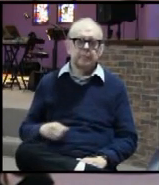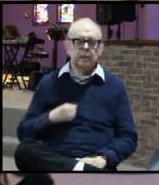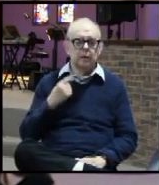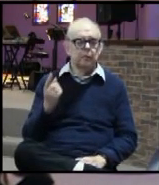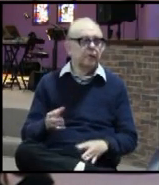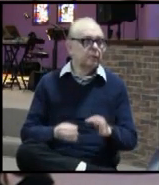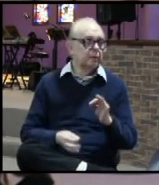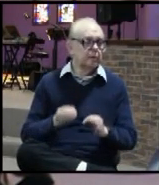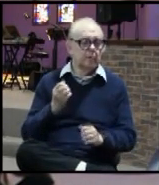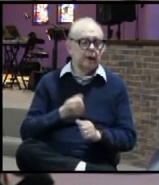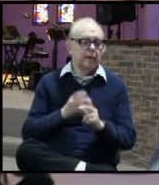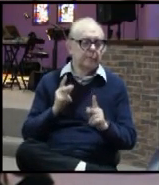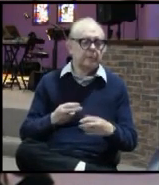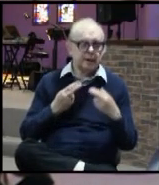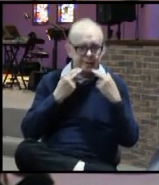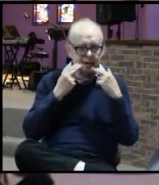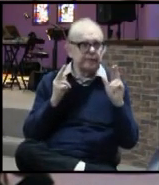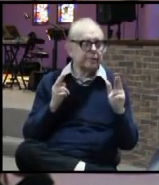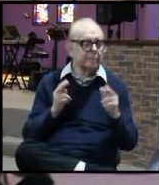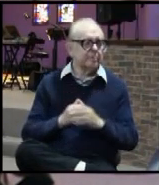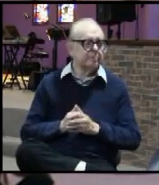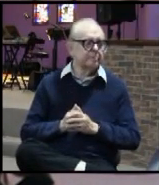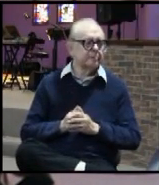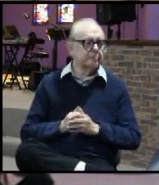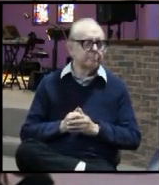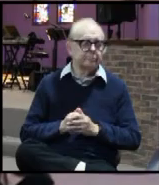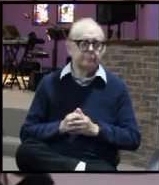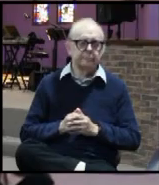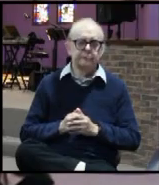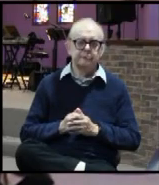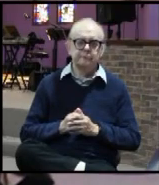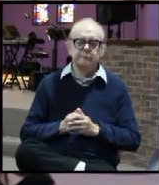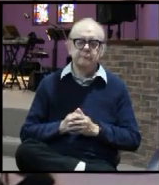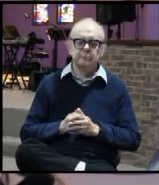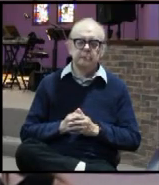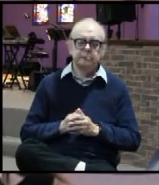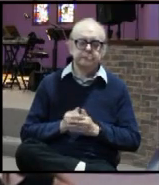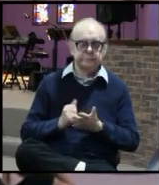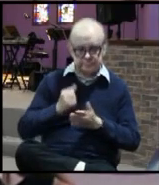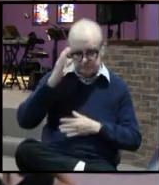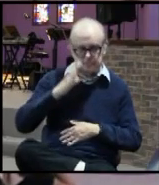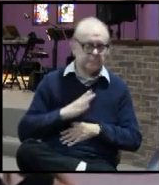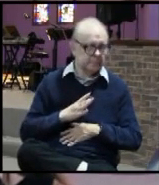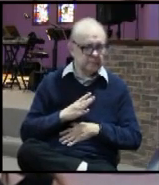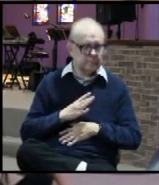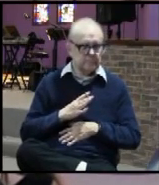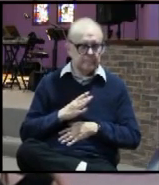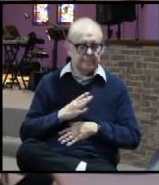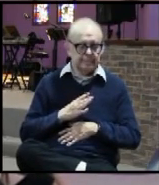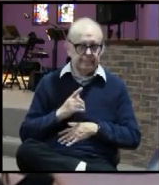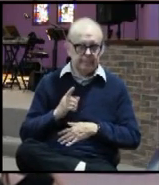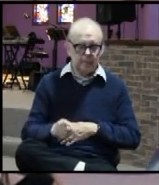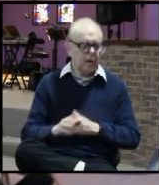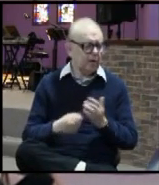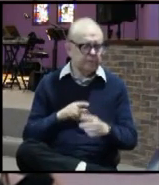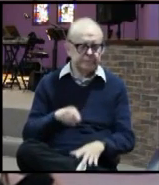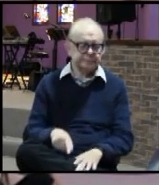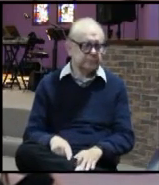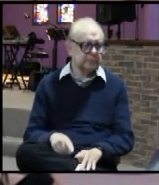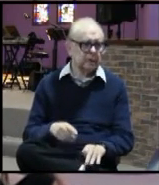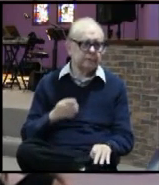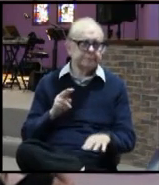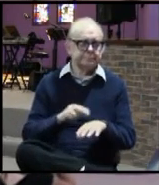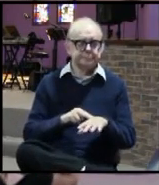innocent. You know, somebody's putting me up to this. So this guy, he is there all the time.